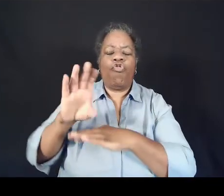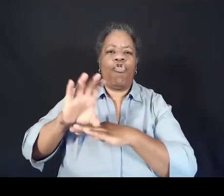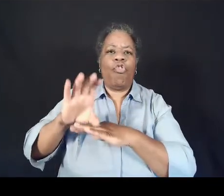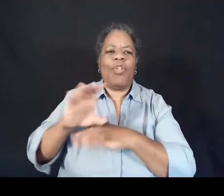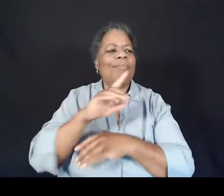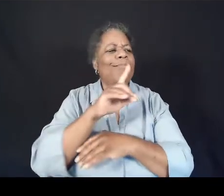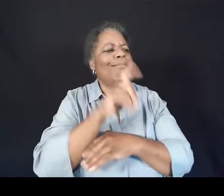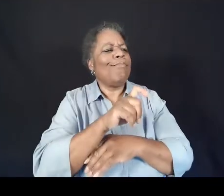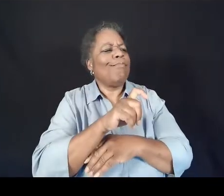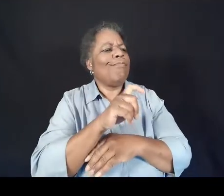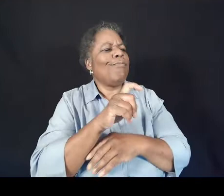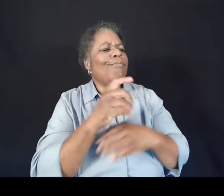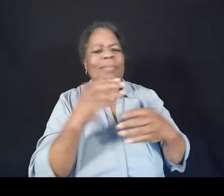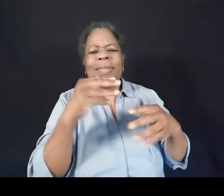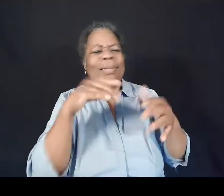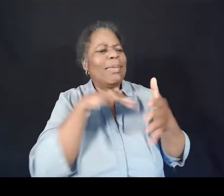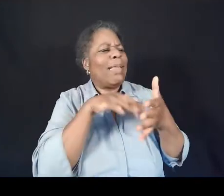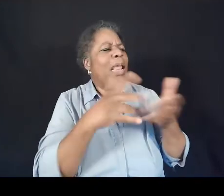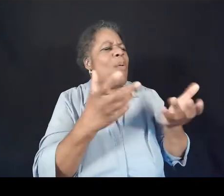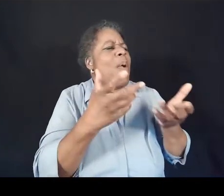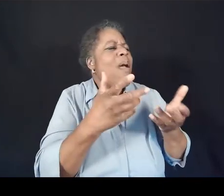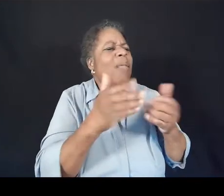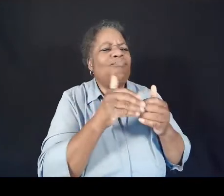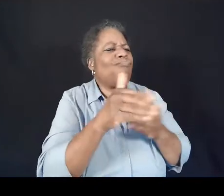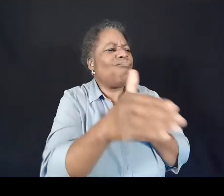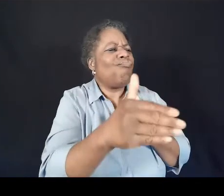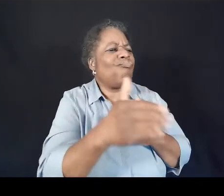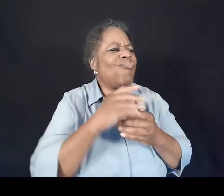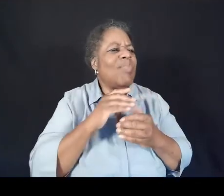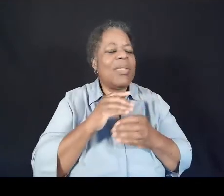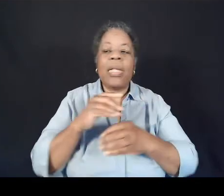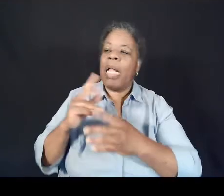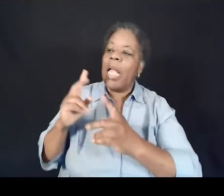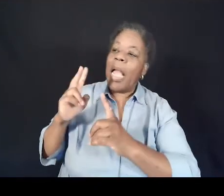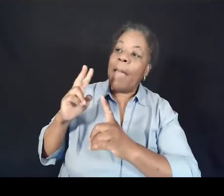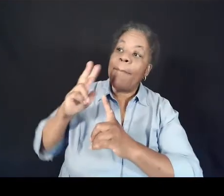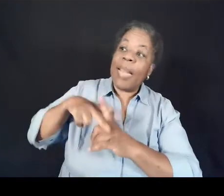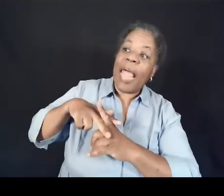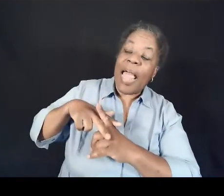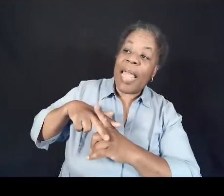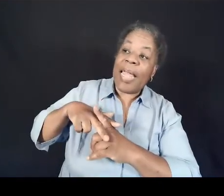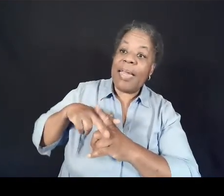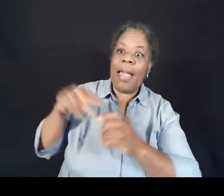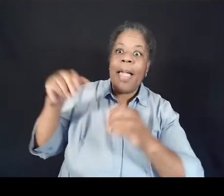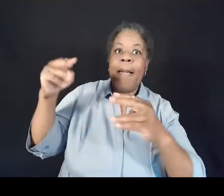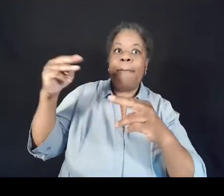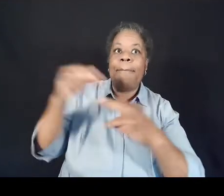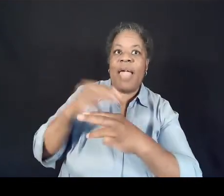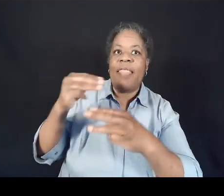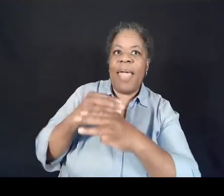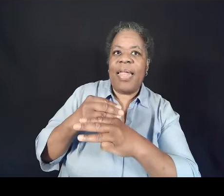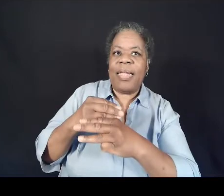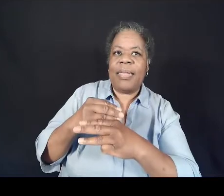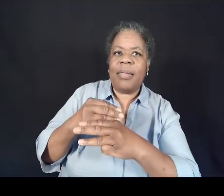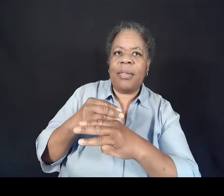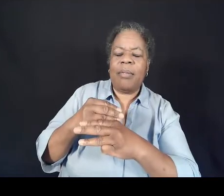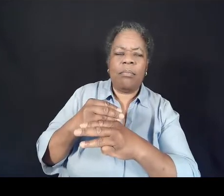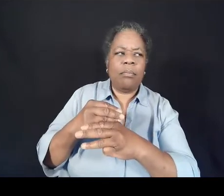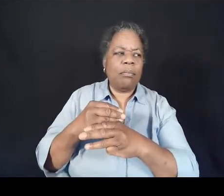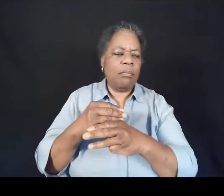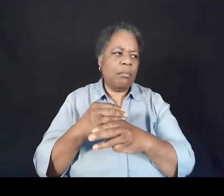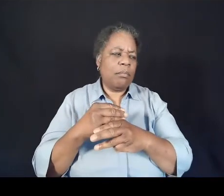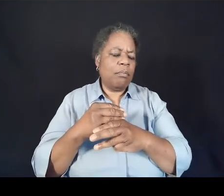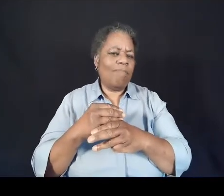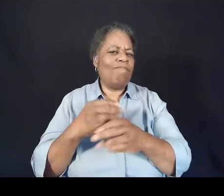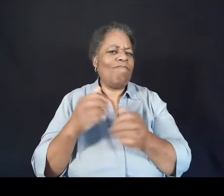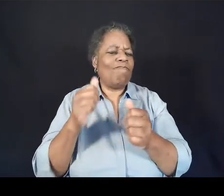study he was heading into, and he said, applied mathematics. Which begs the question every first-year algebra